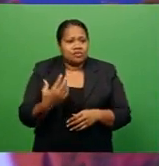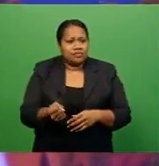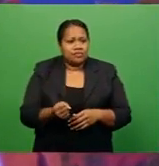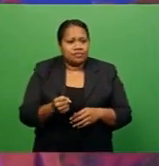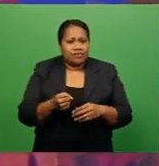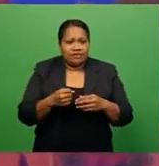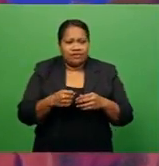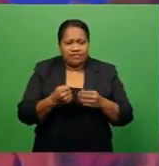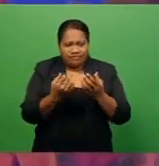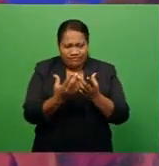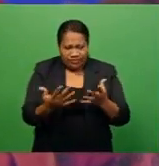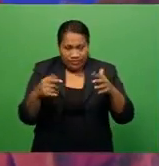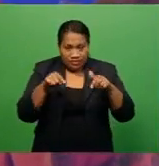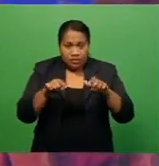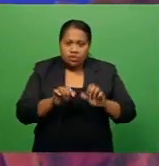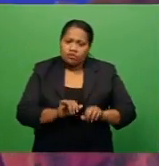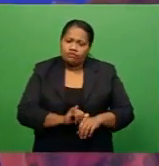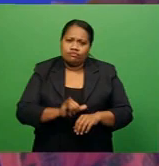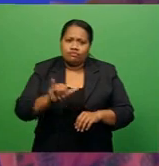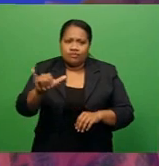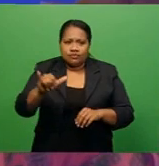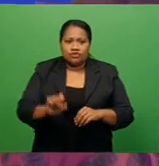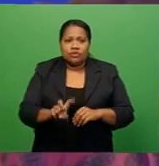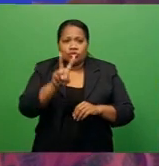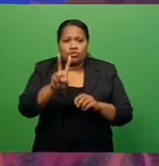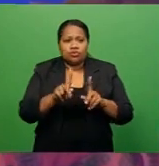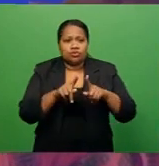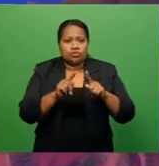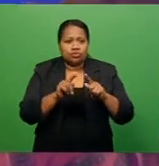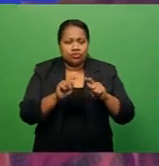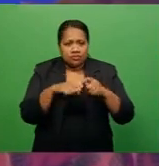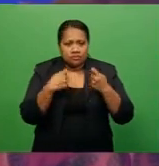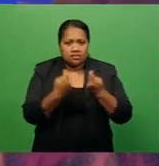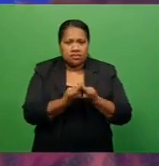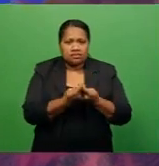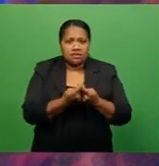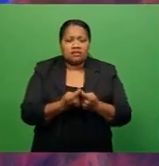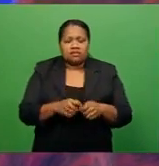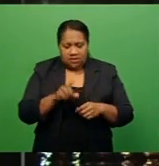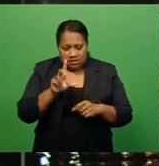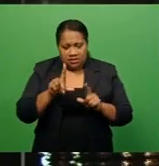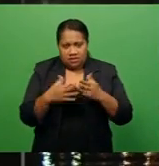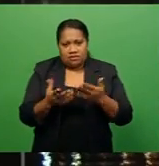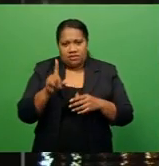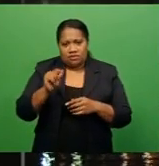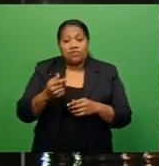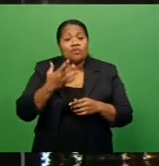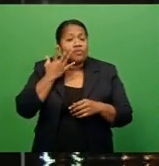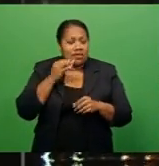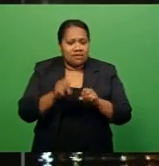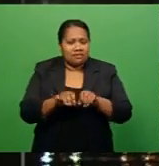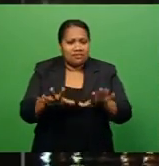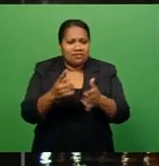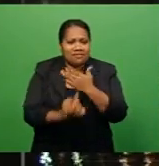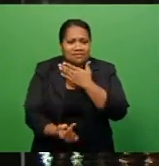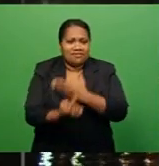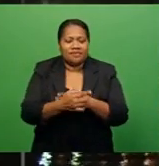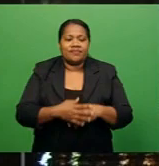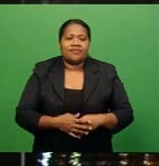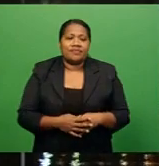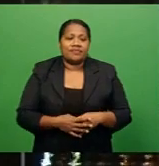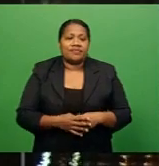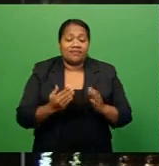2 troop rotations conducted during the pandemic. Lena Rees, FBC News. Ratu Kandavu Lebu